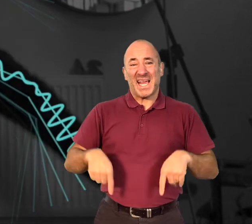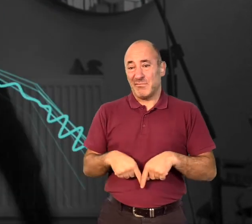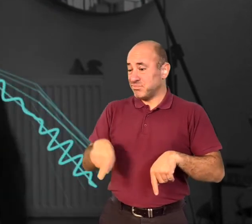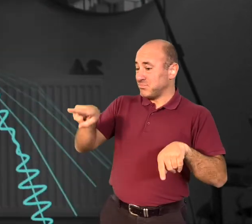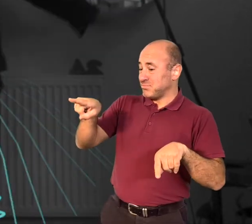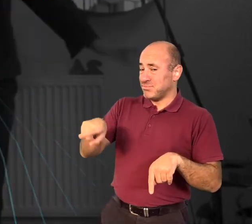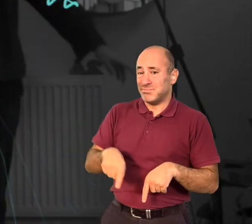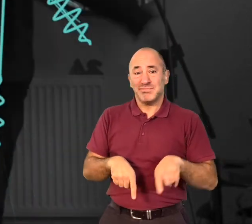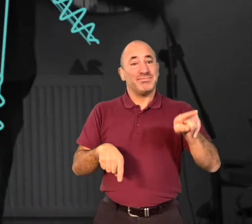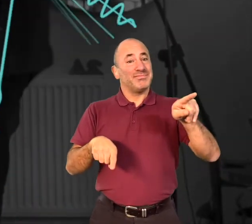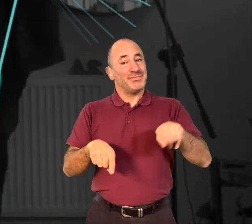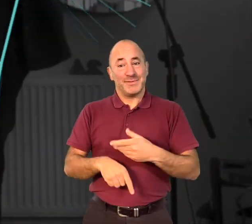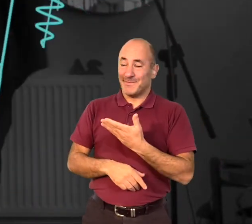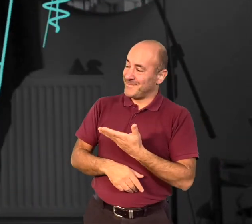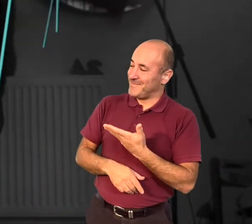Some